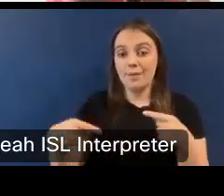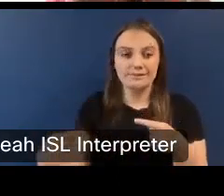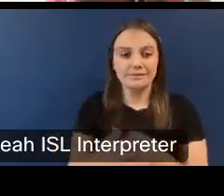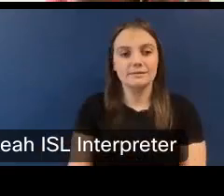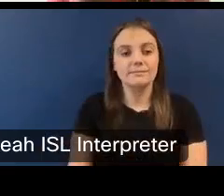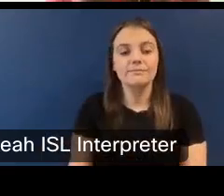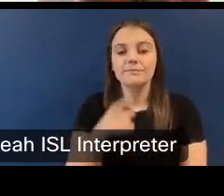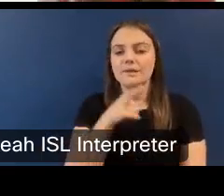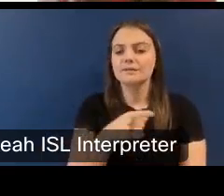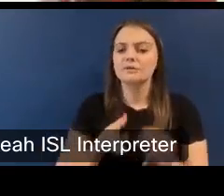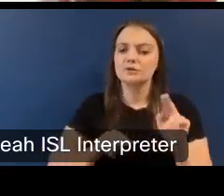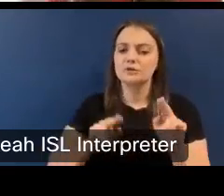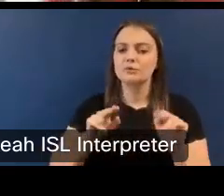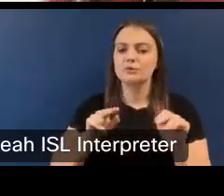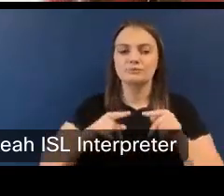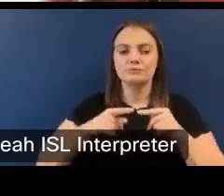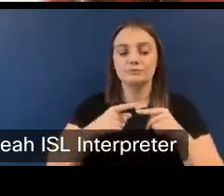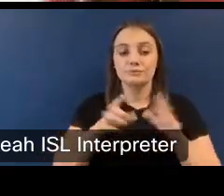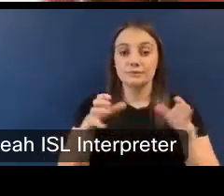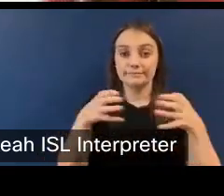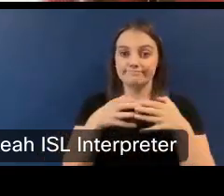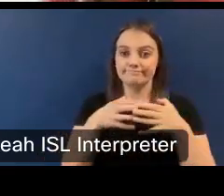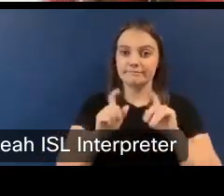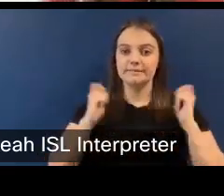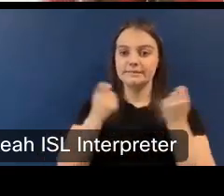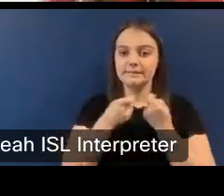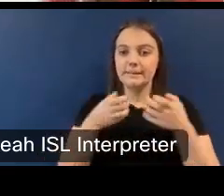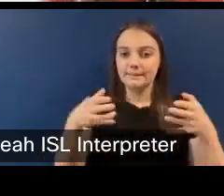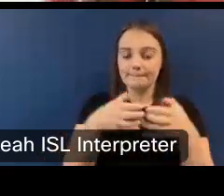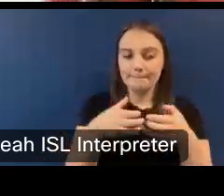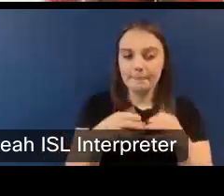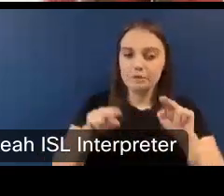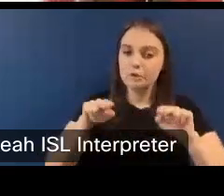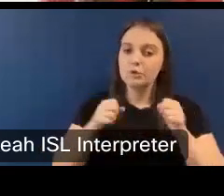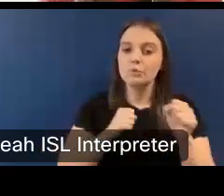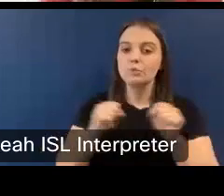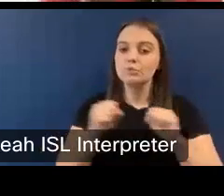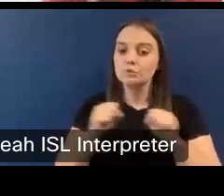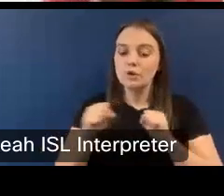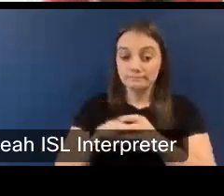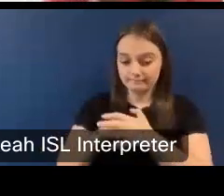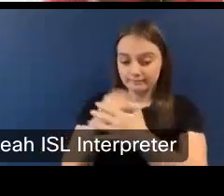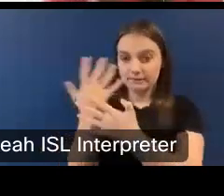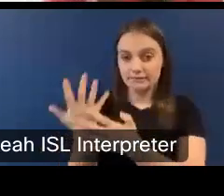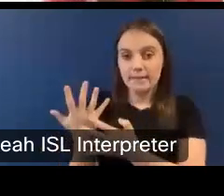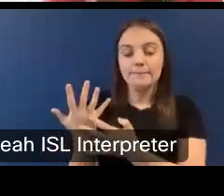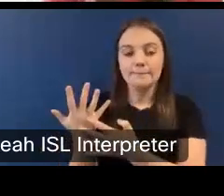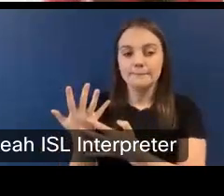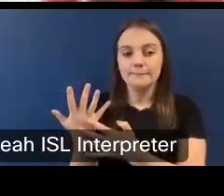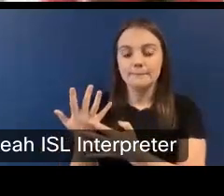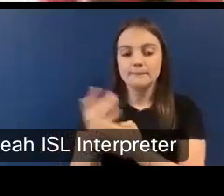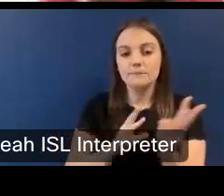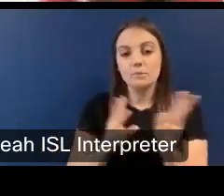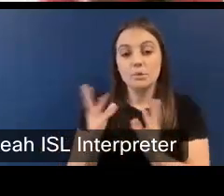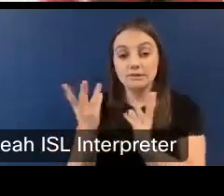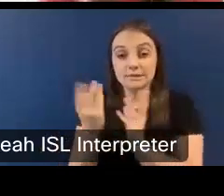groundbreaking kind of multidisciplinary team new service developed for new mums